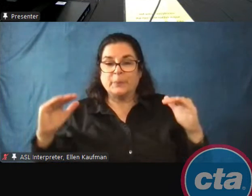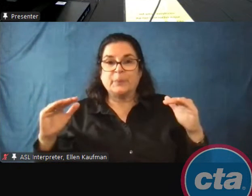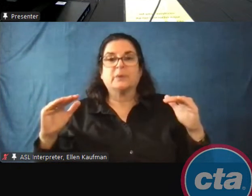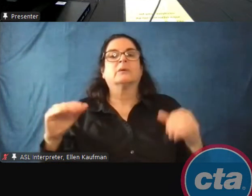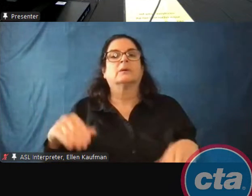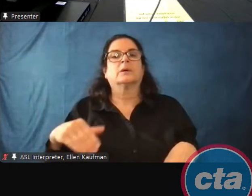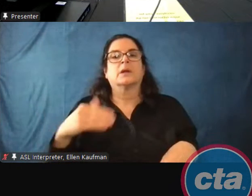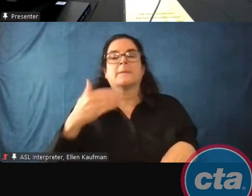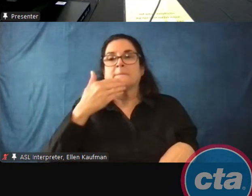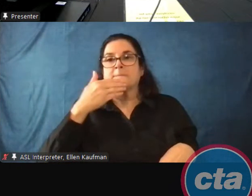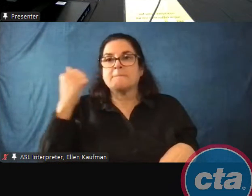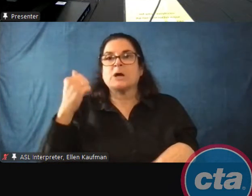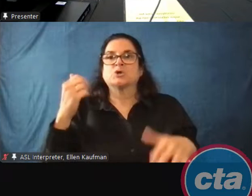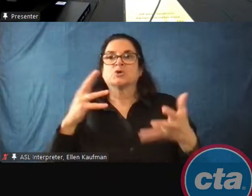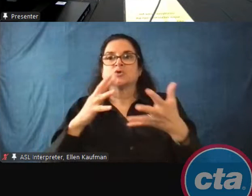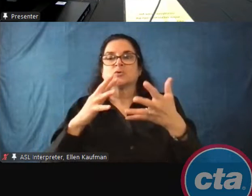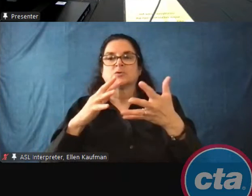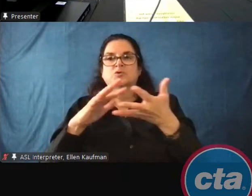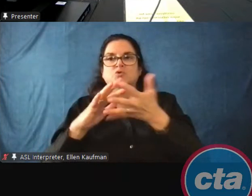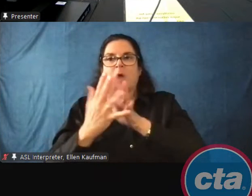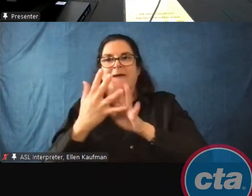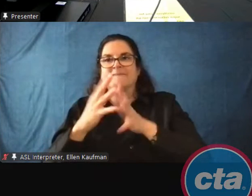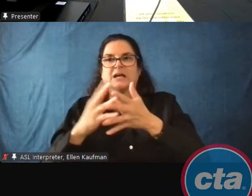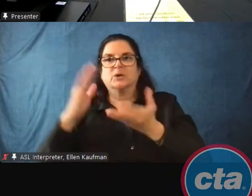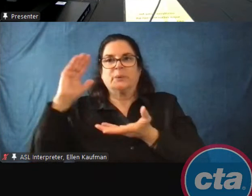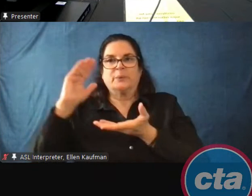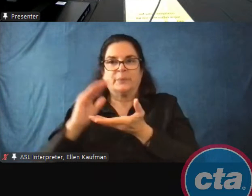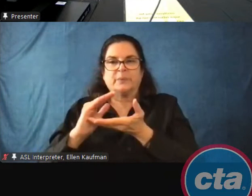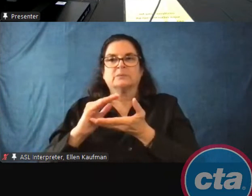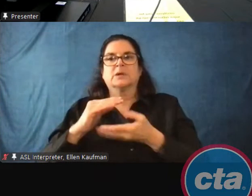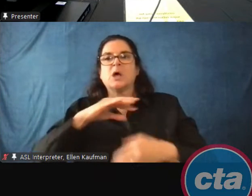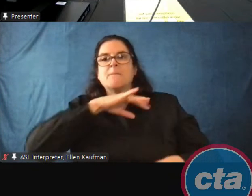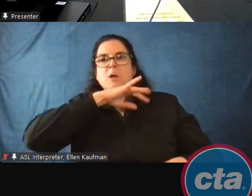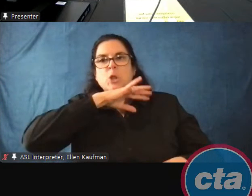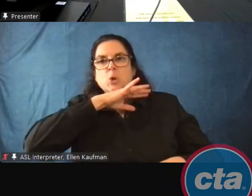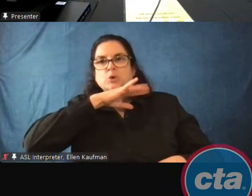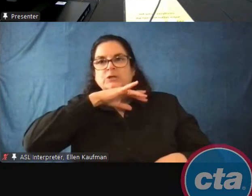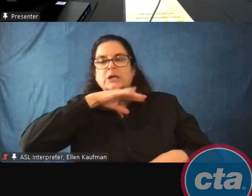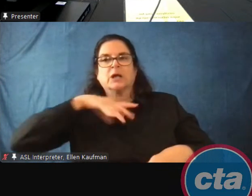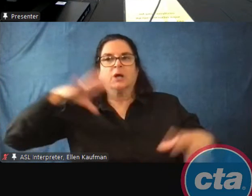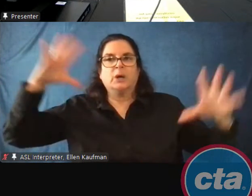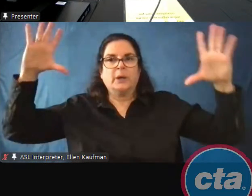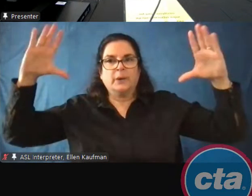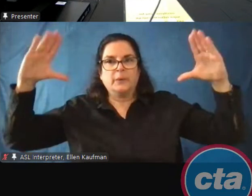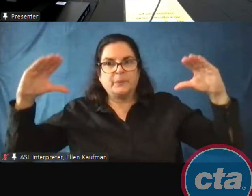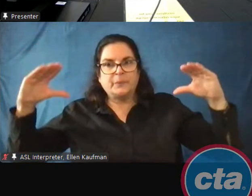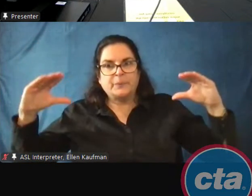the congestion, the better the emissions, the better the overall access to mobility.